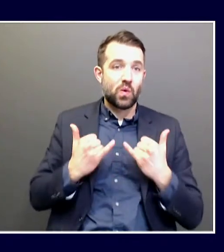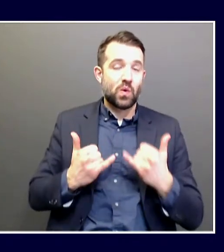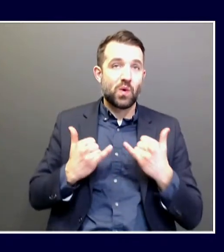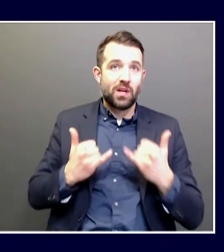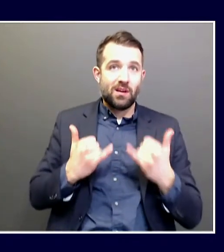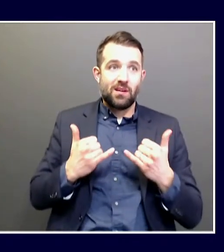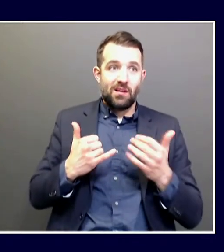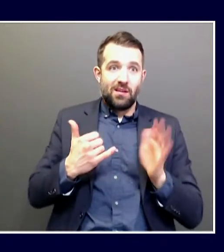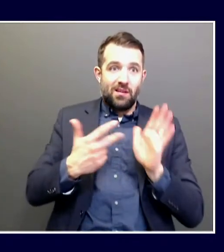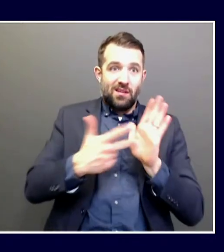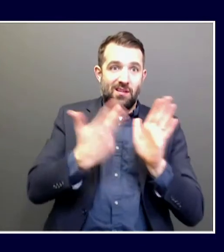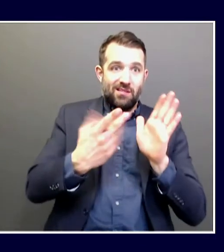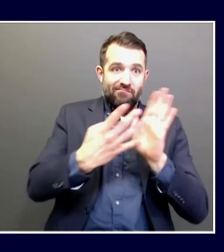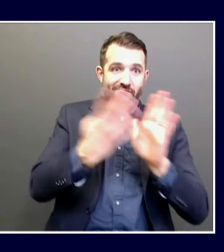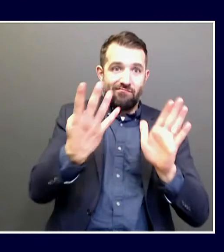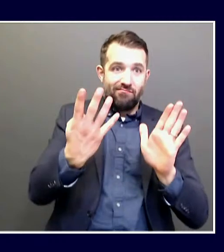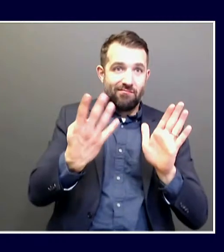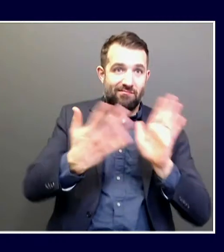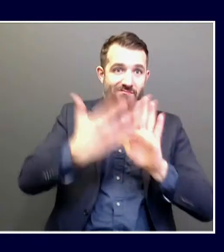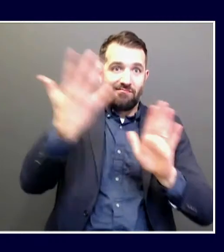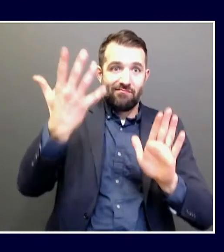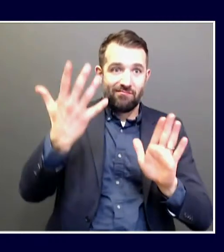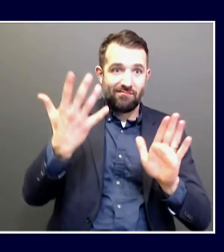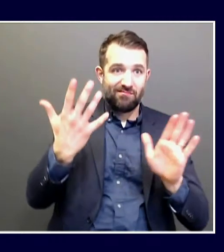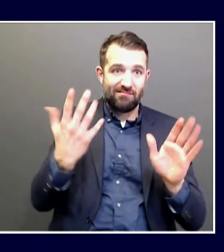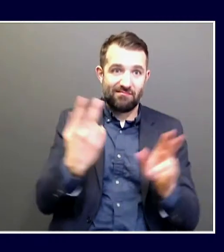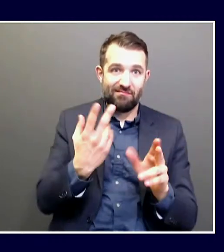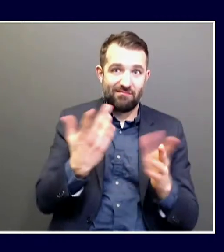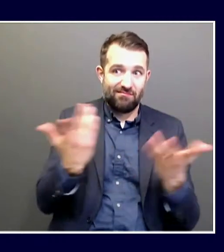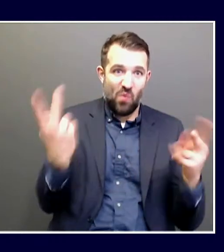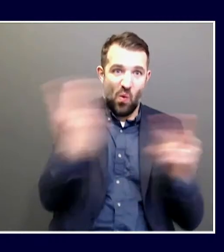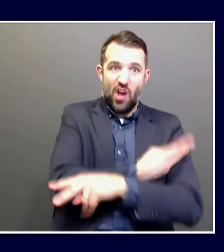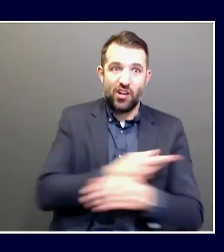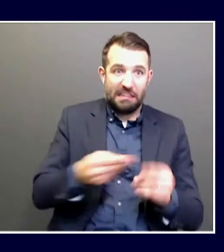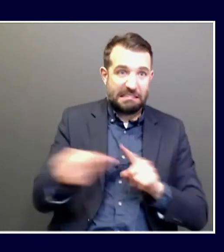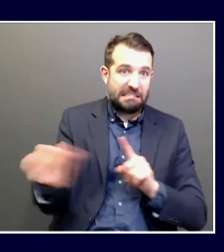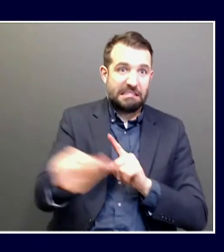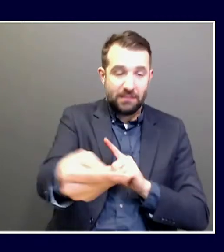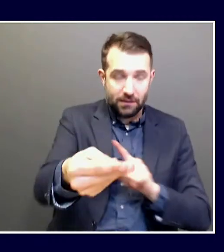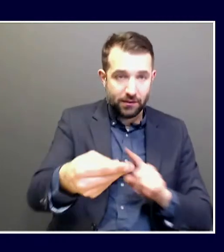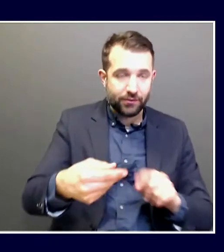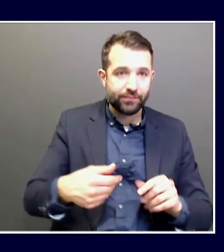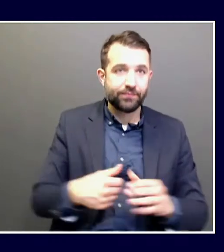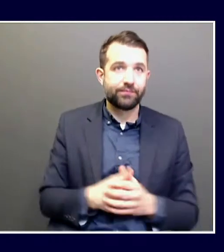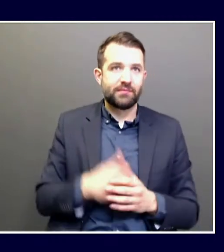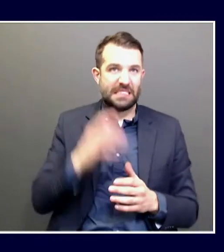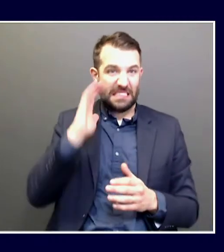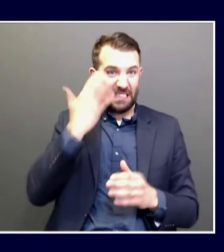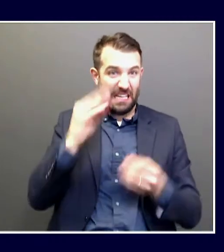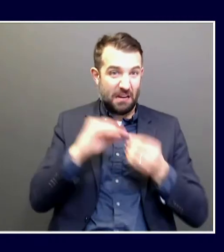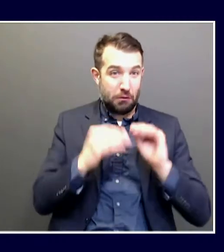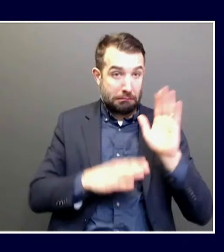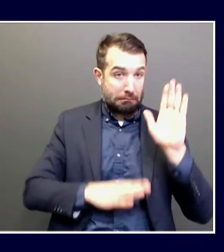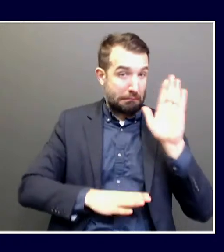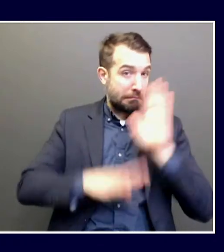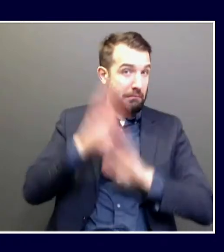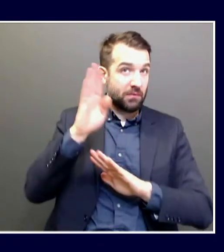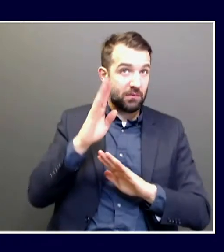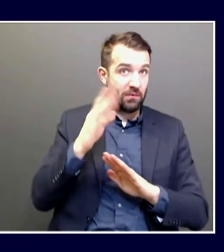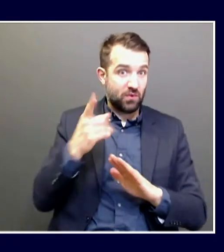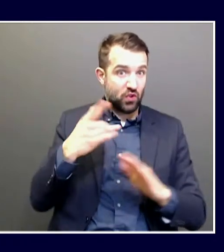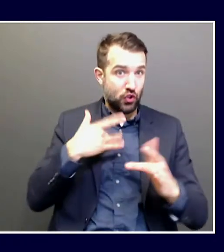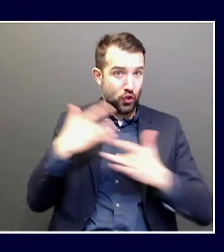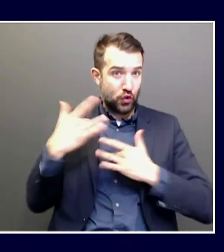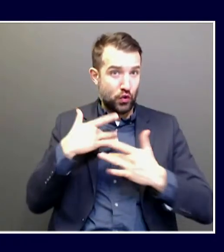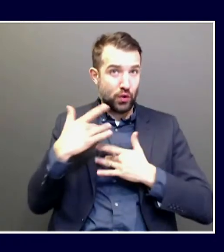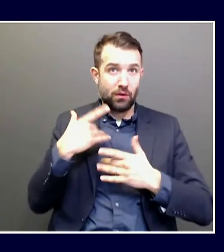COVID, it seems like, right? Like the numbers are going to go up astronomically. So are you worried at all about the messaging of this being a